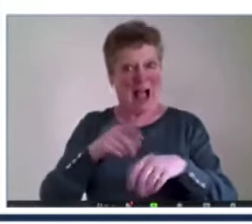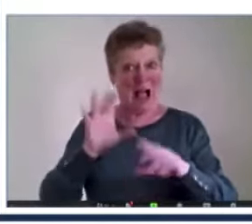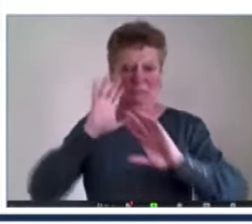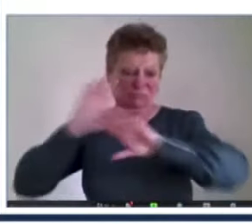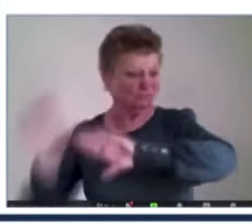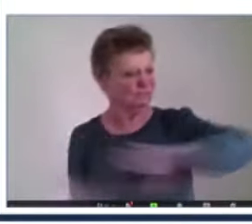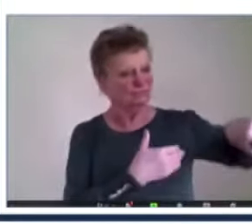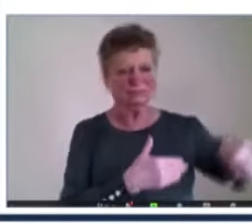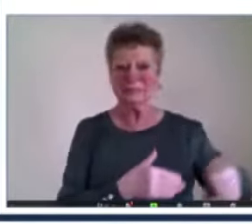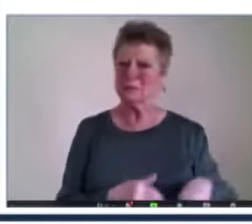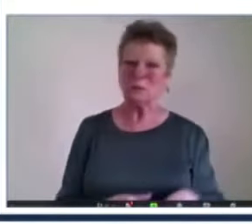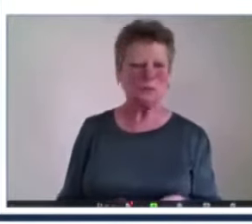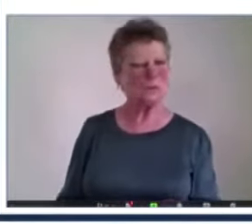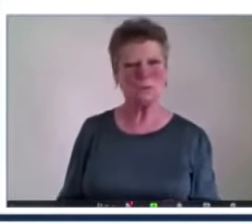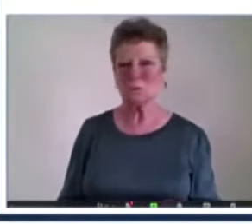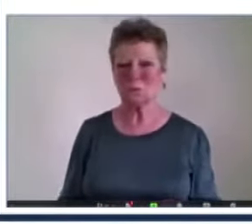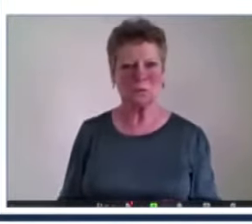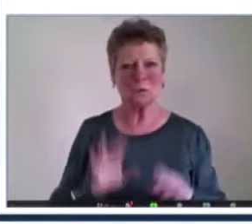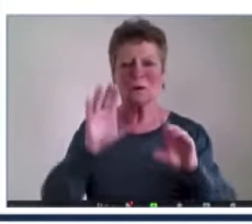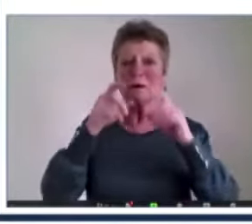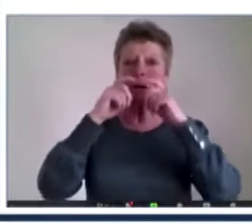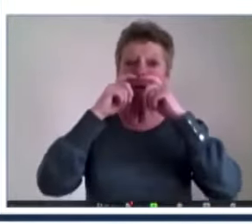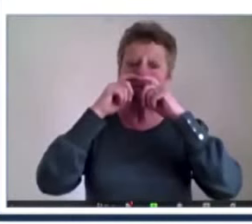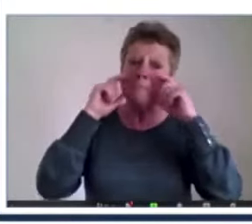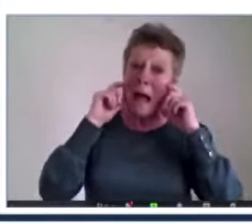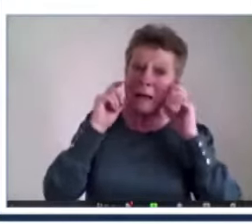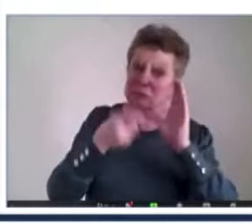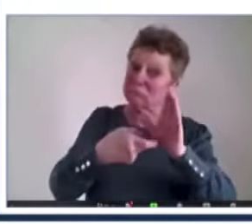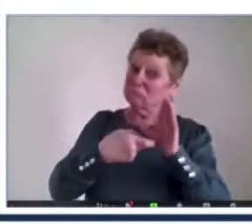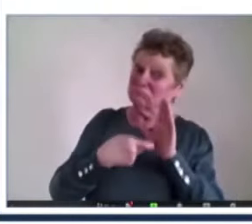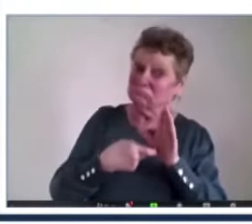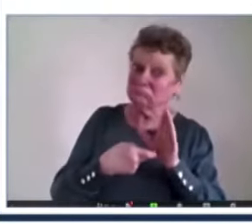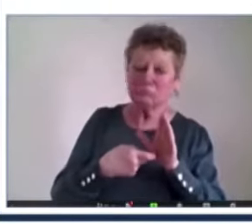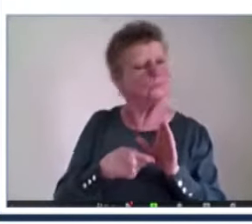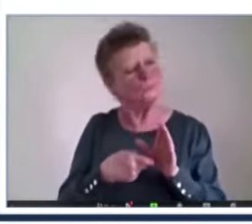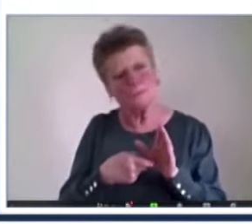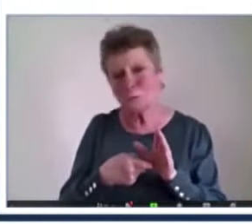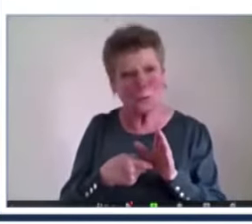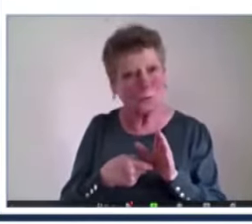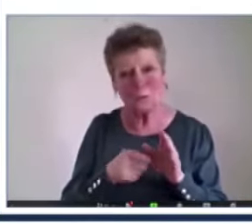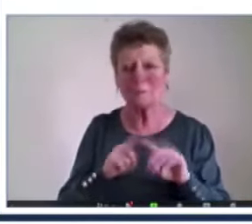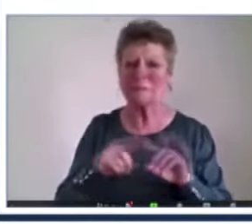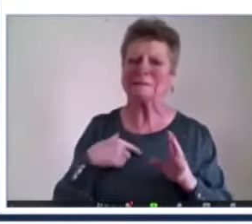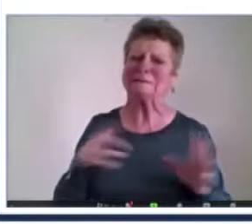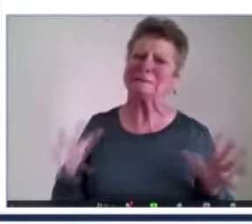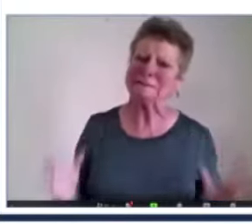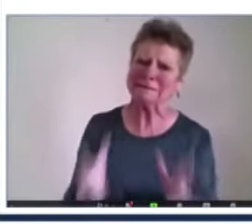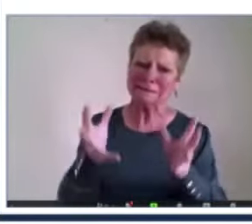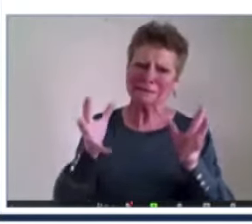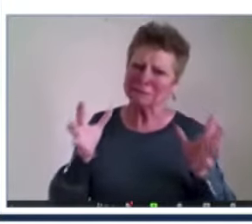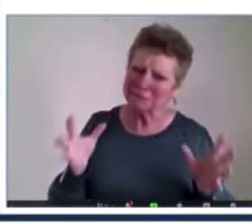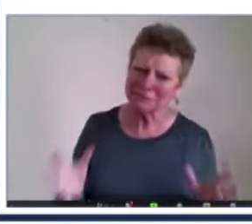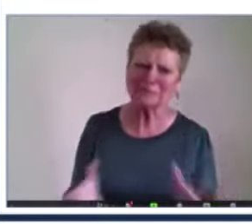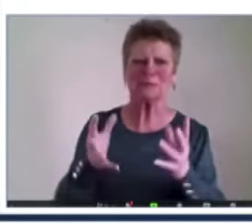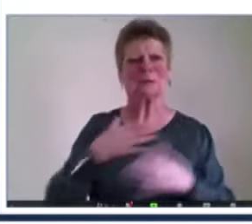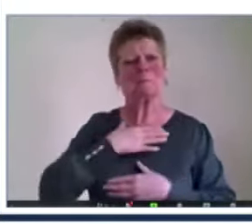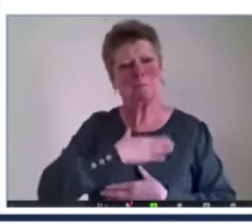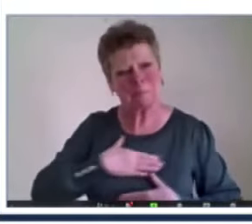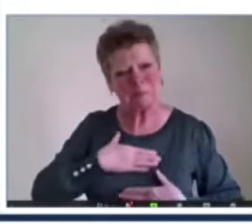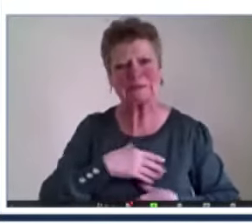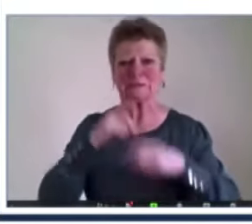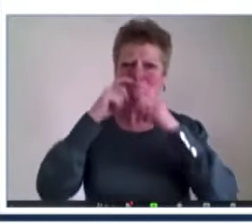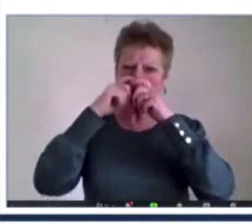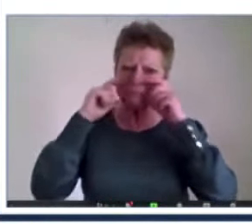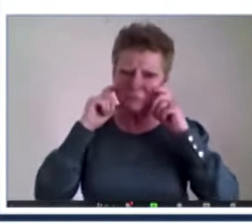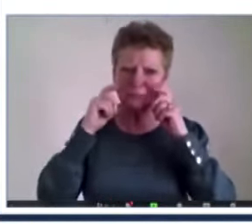yet. Masking will no longer be mandatory, everybody, but I still strongly recommend that you wear one in